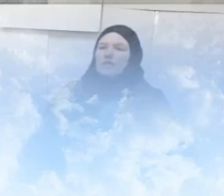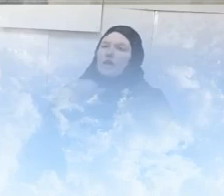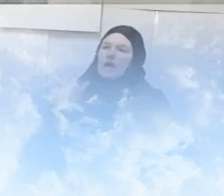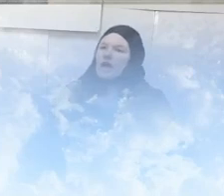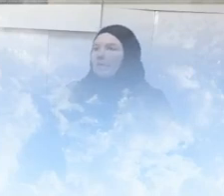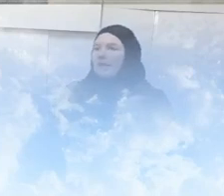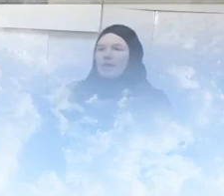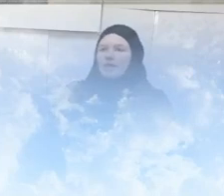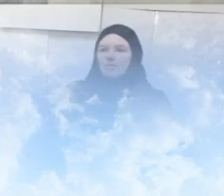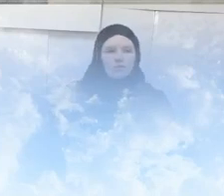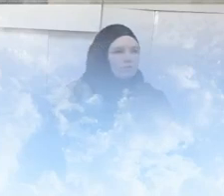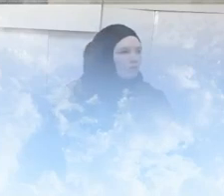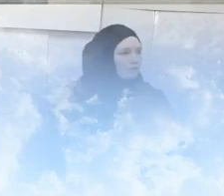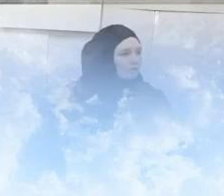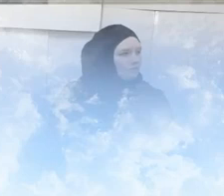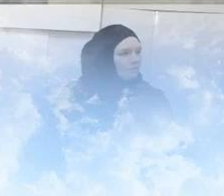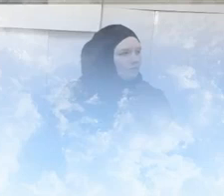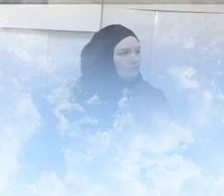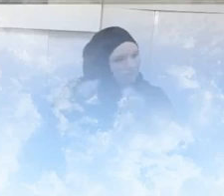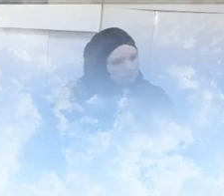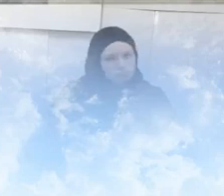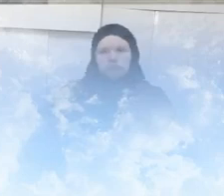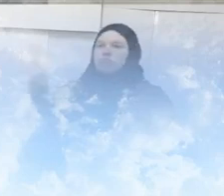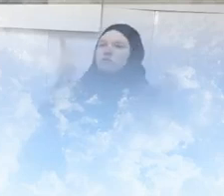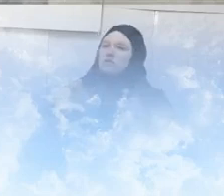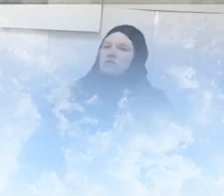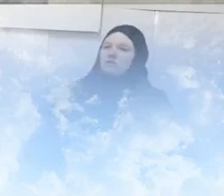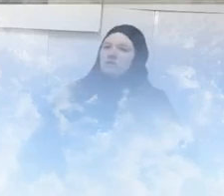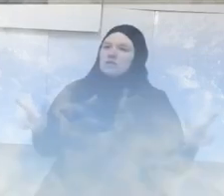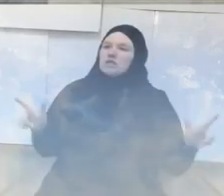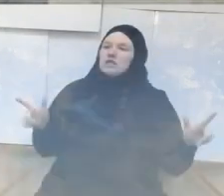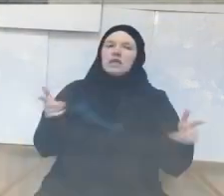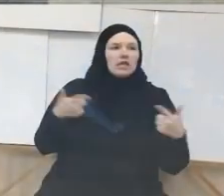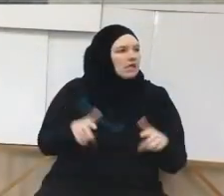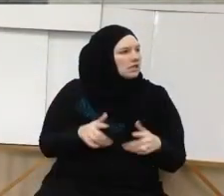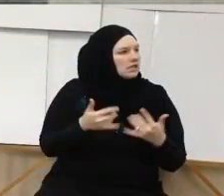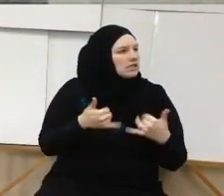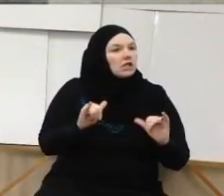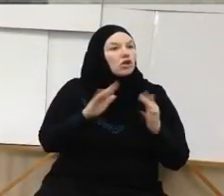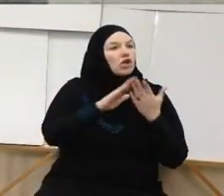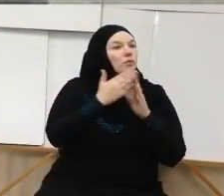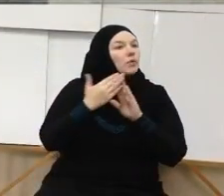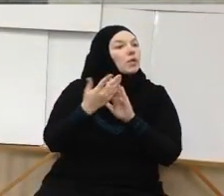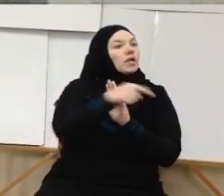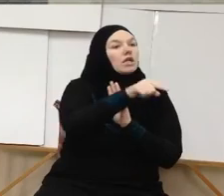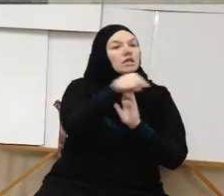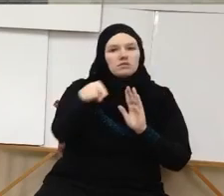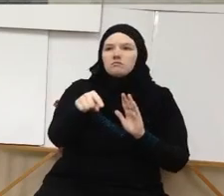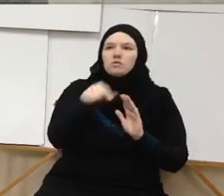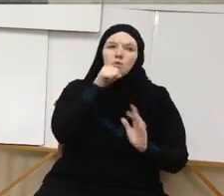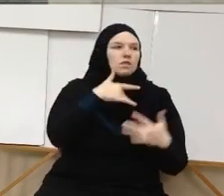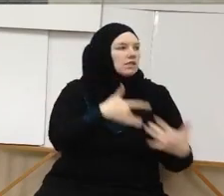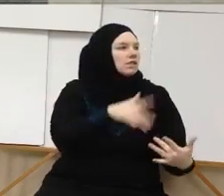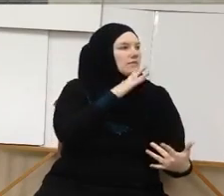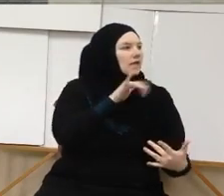Arabic language itself and spreading the language, even in communities that do not normally speak Arabic,